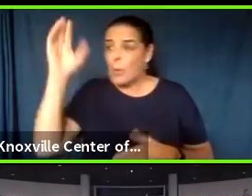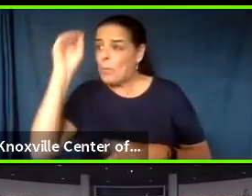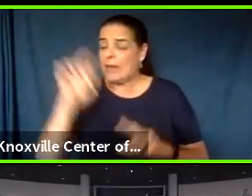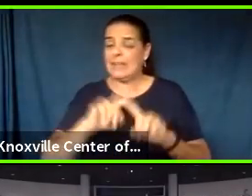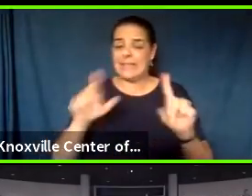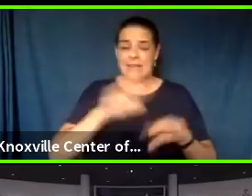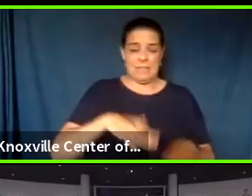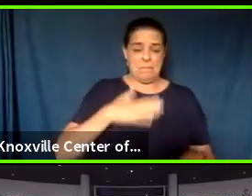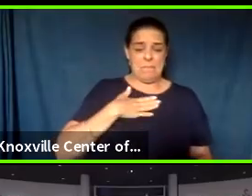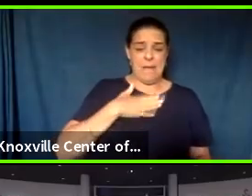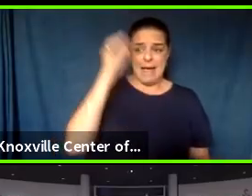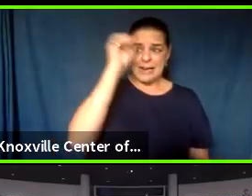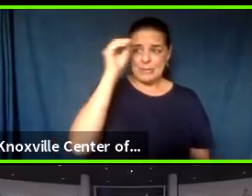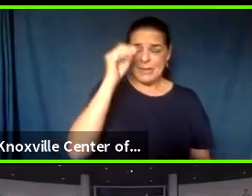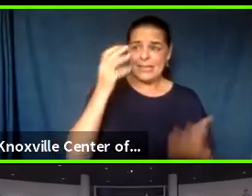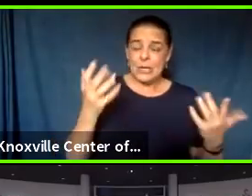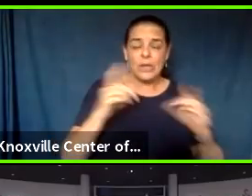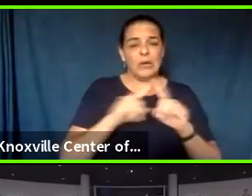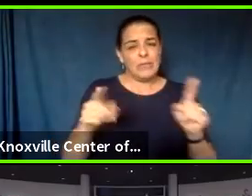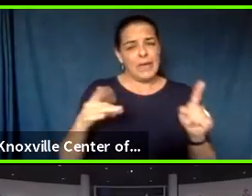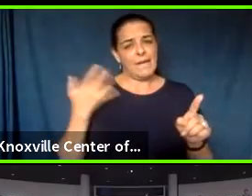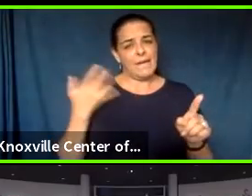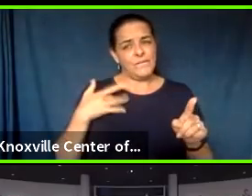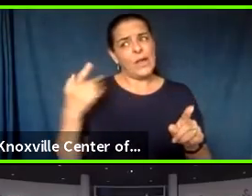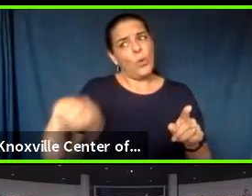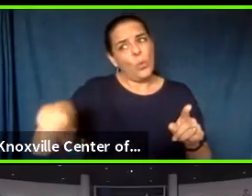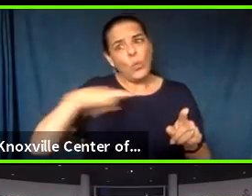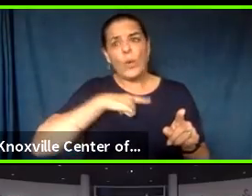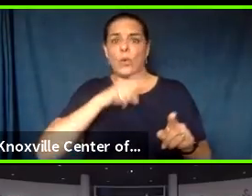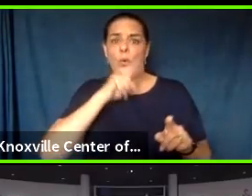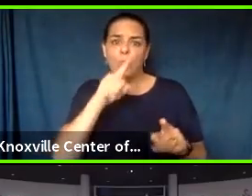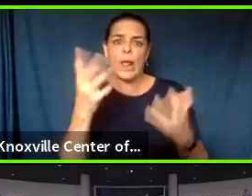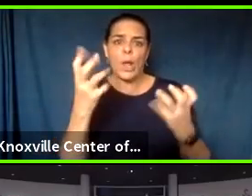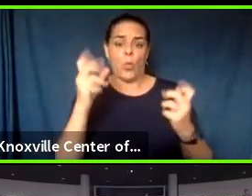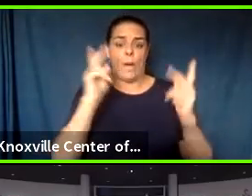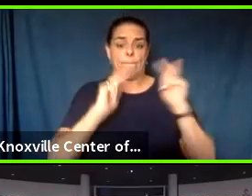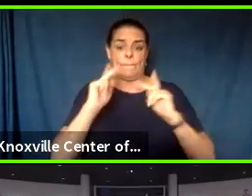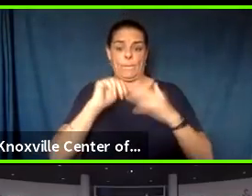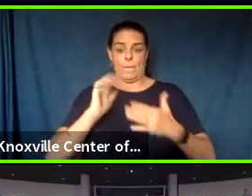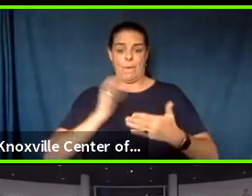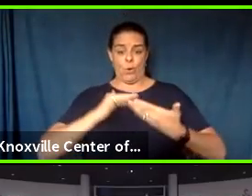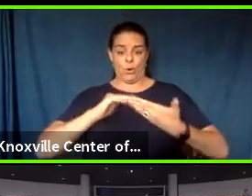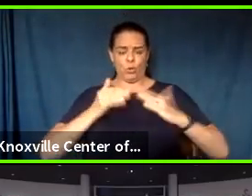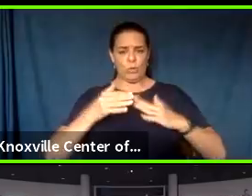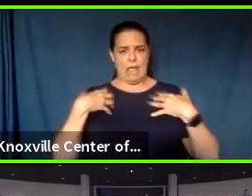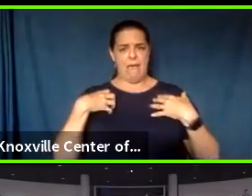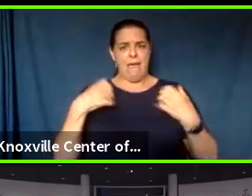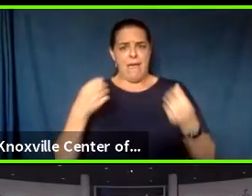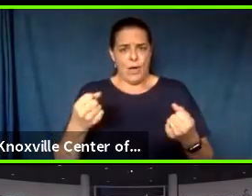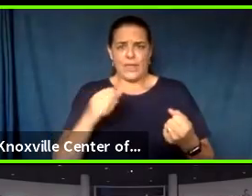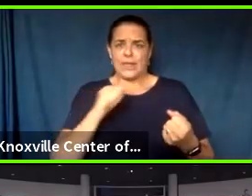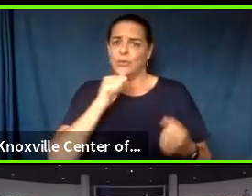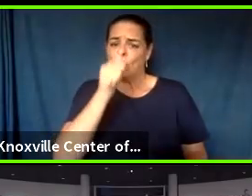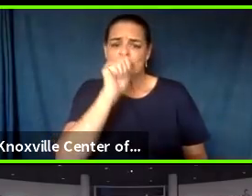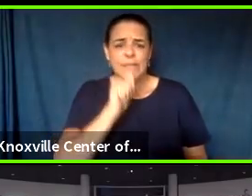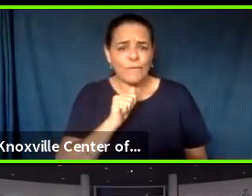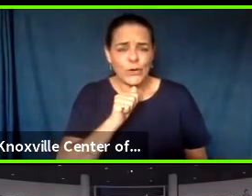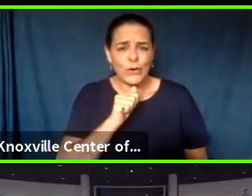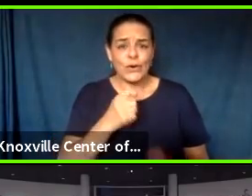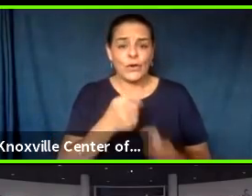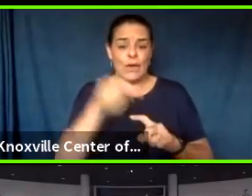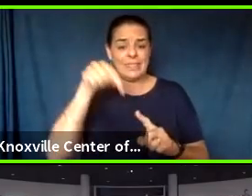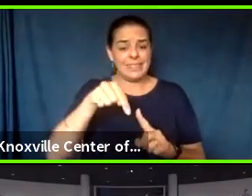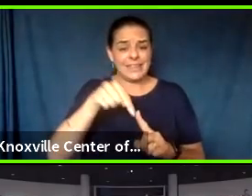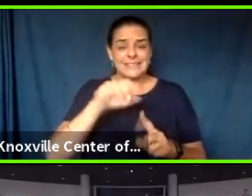these unprecedented times, but I think we all really do want the people within our community to be healthy and to not suffer from this or any other